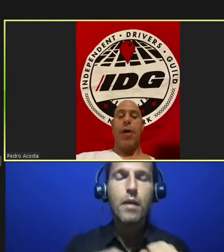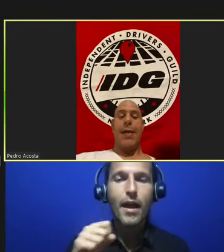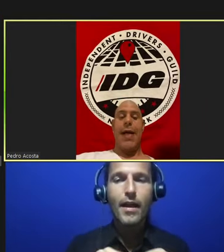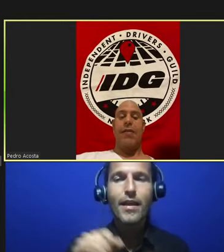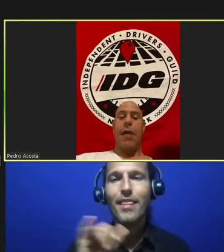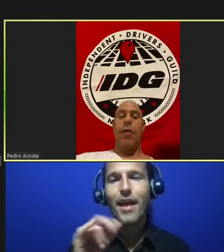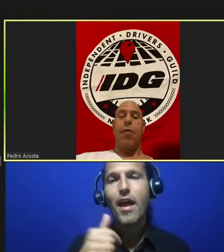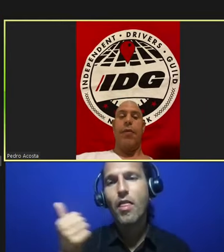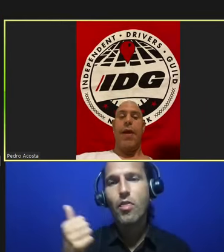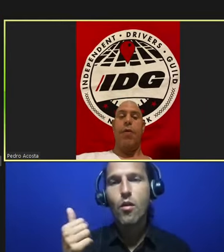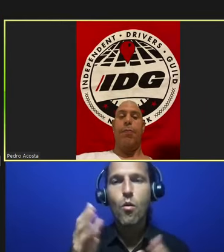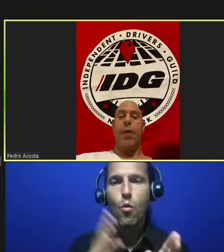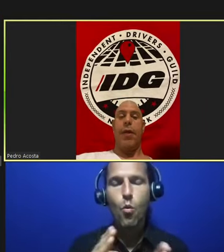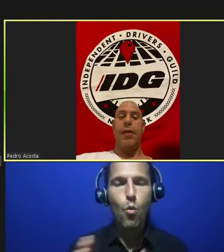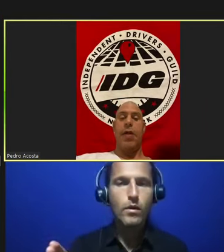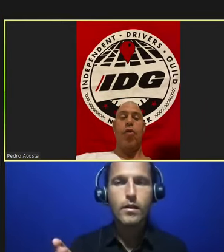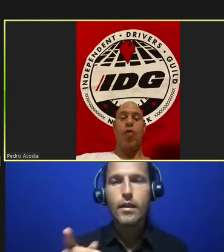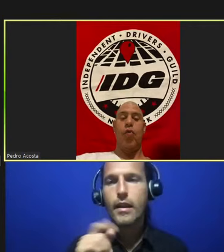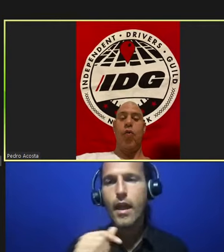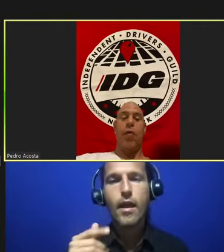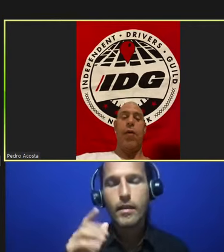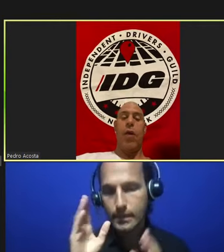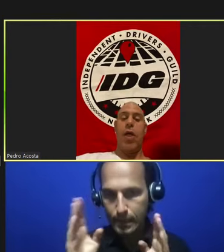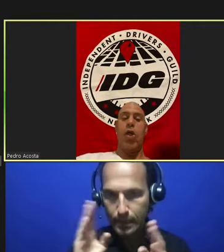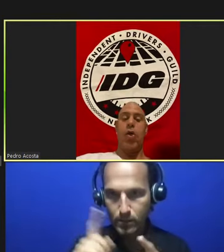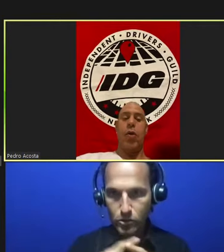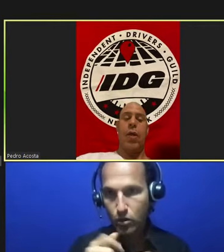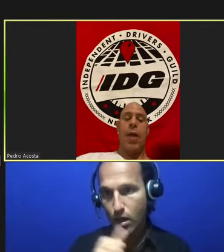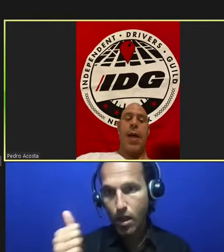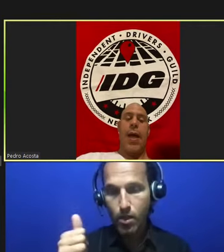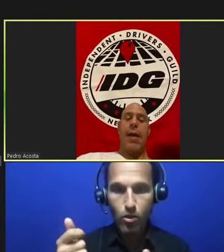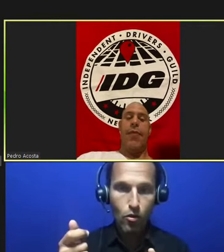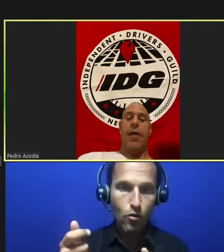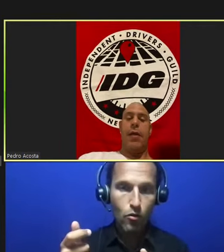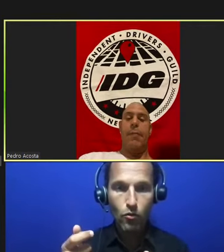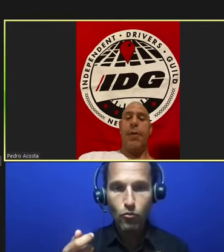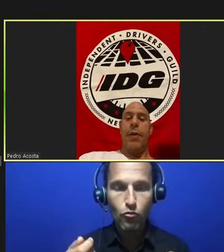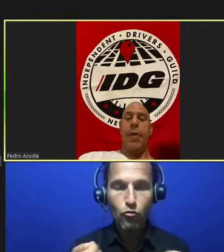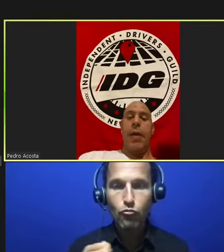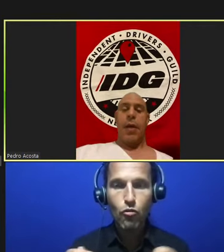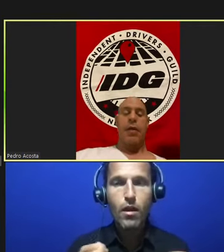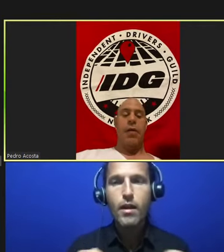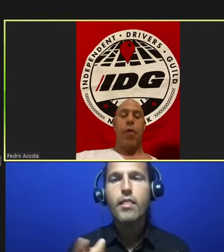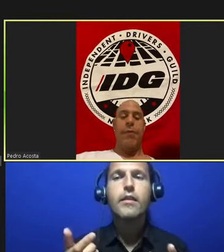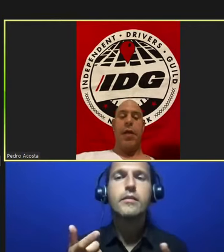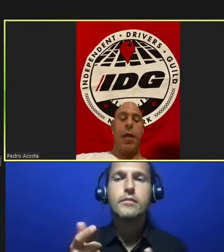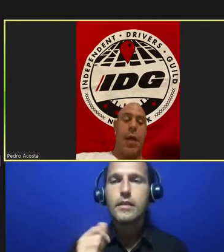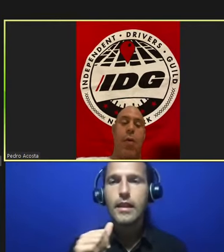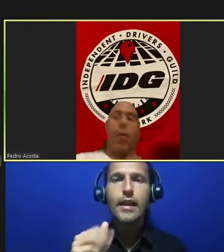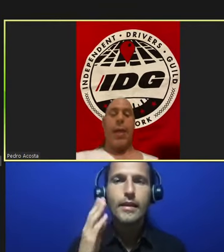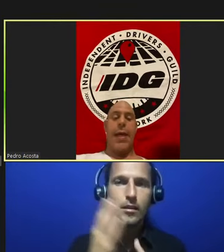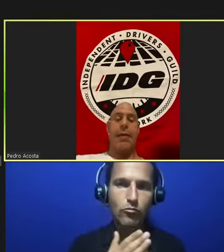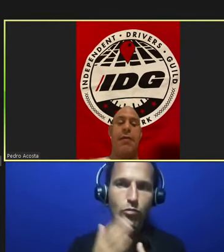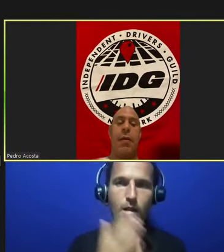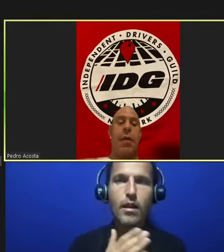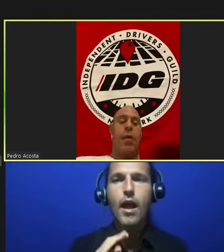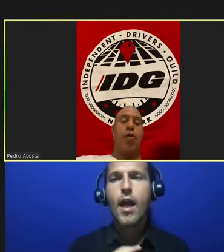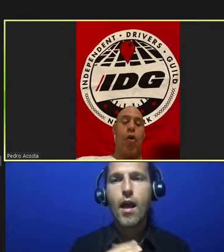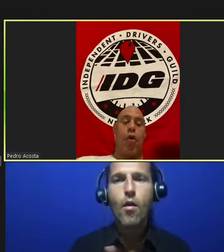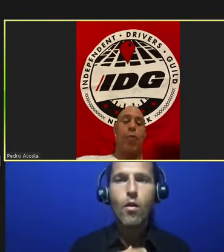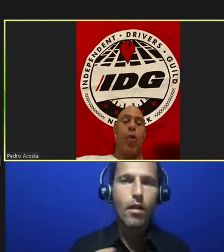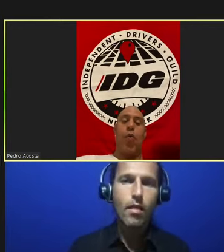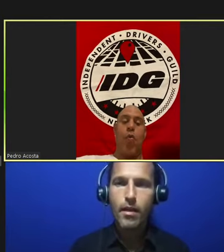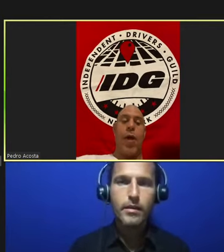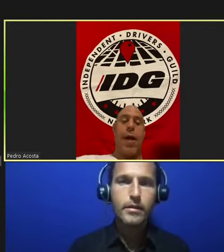the organized. They are not putting attention to the regulation and they keep interrupting in our lanes.